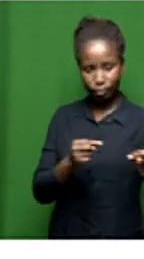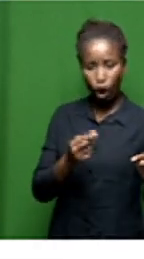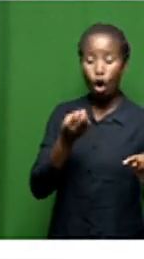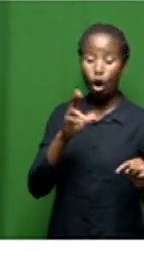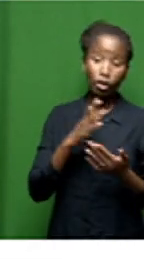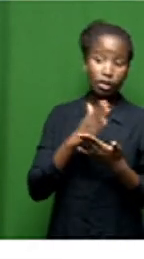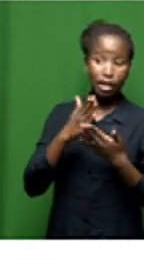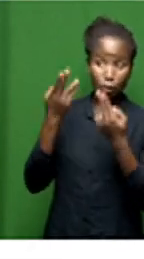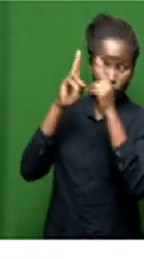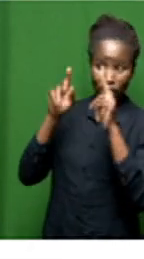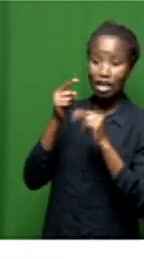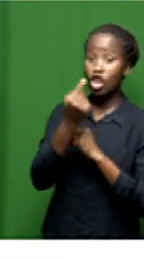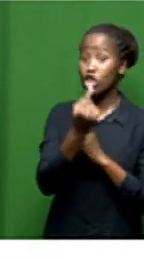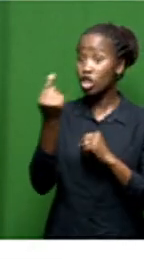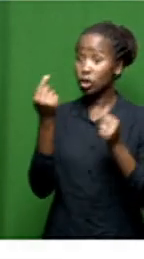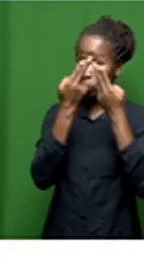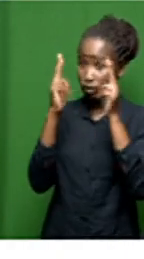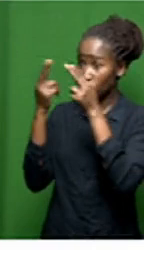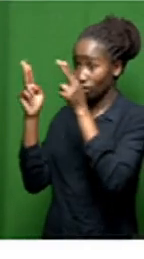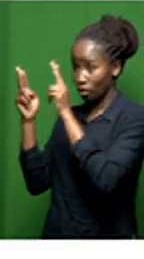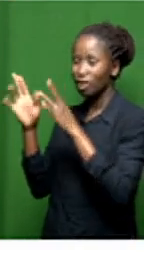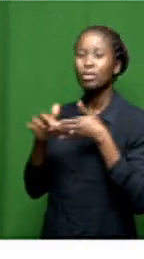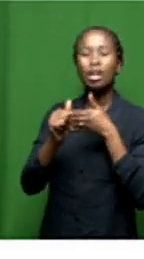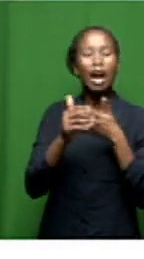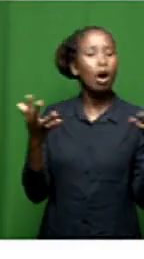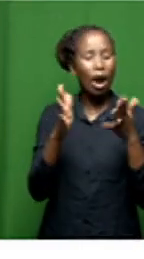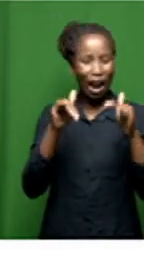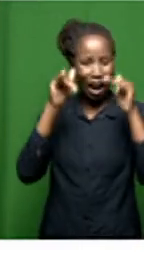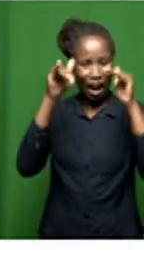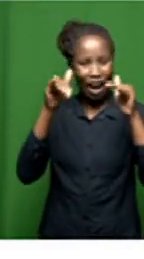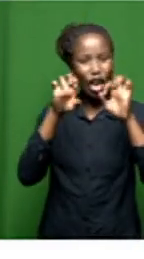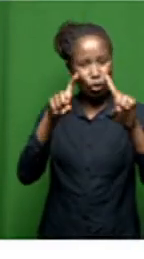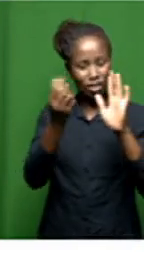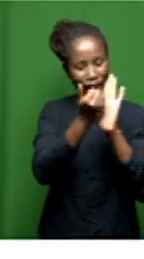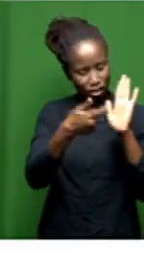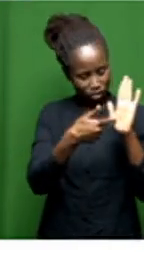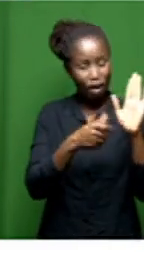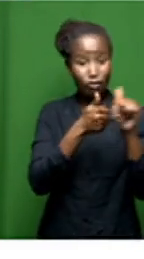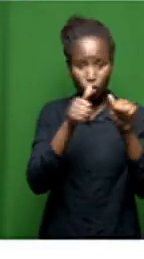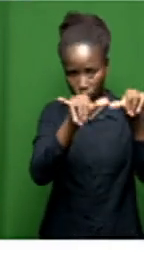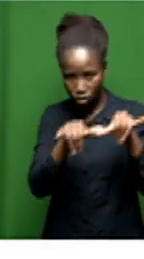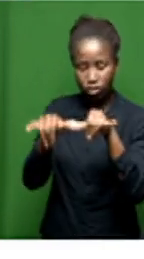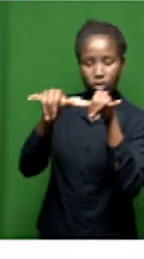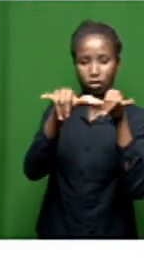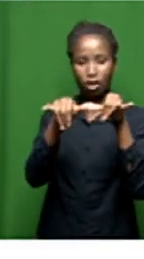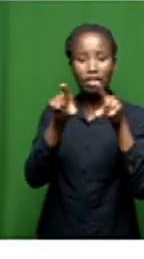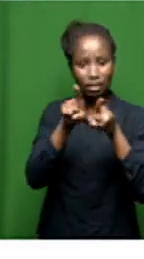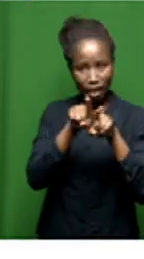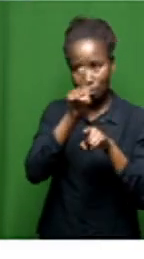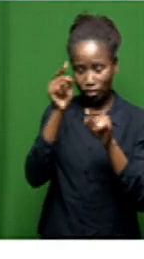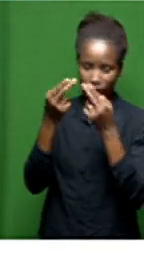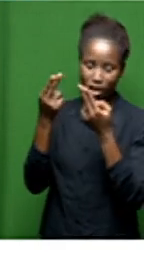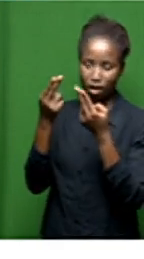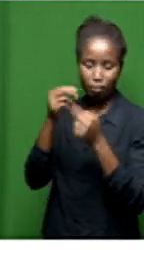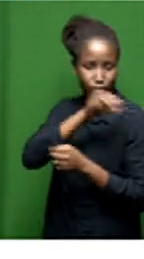universities, each university is guided by a Higher Education Act, which gives them autonomy to make decisions as an employer. And that is why I